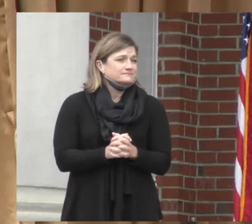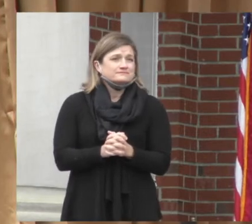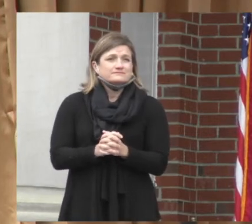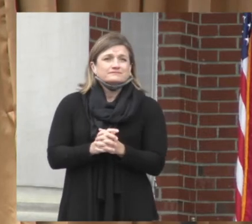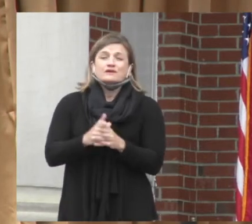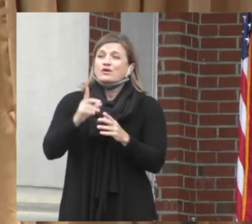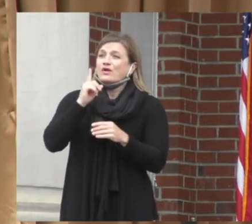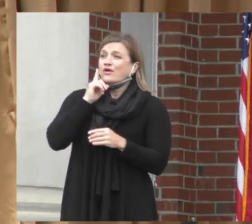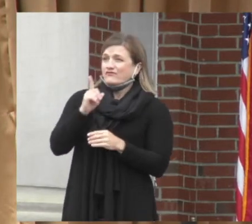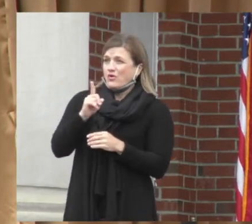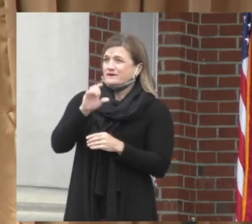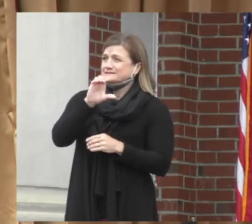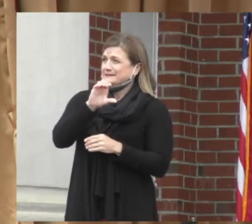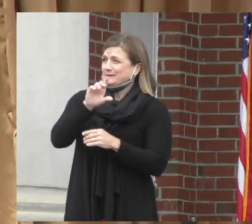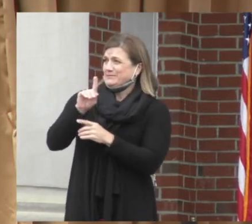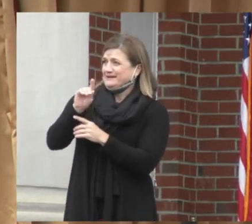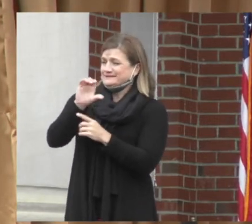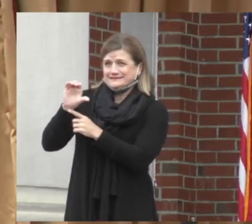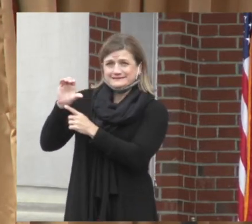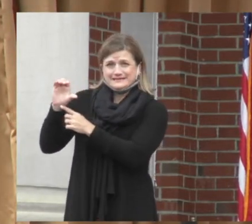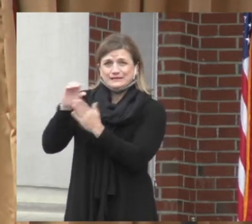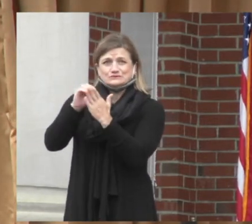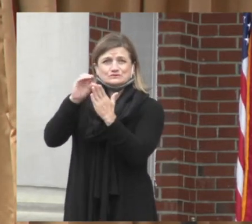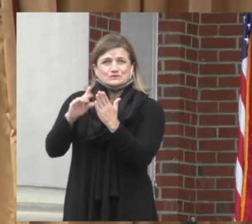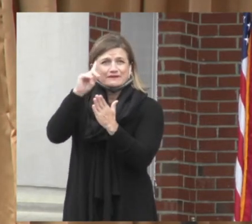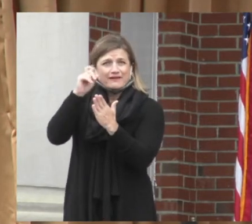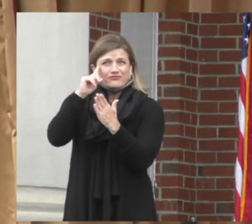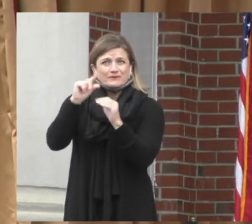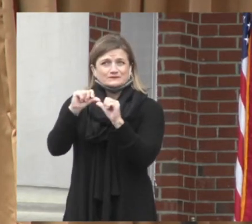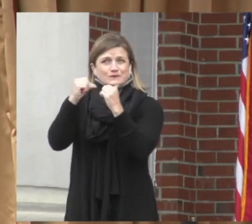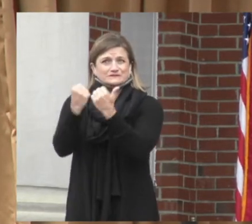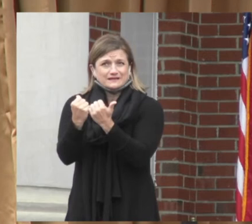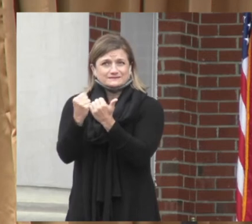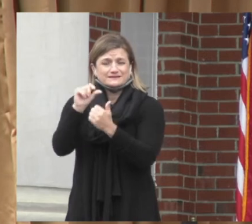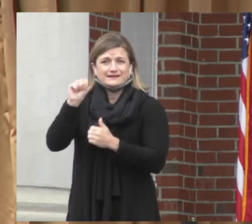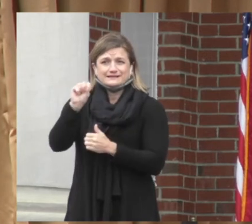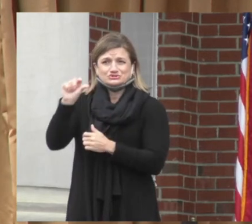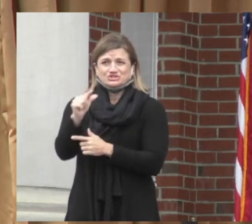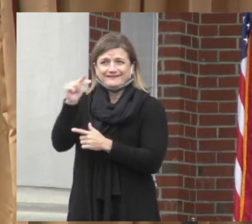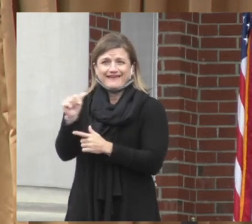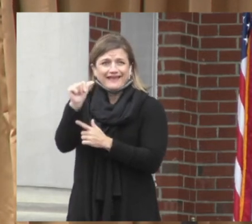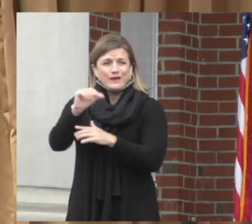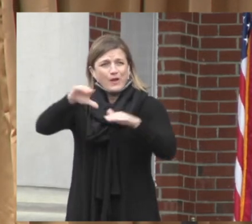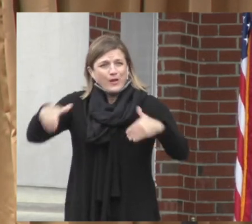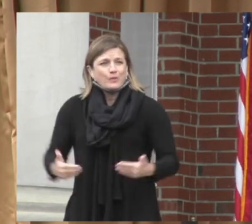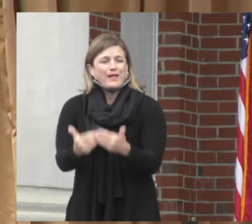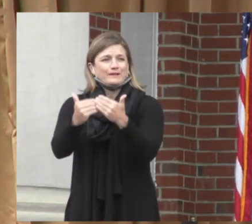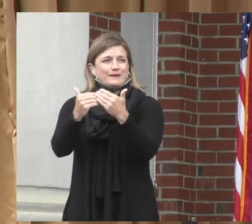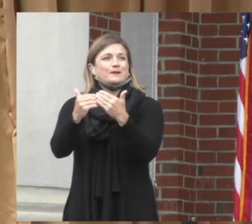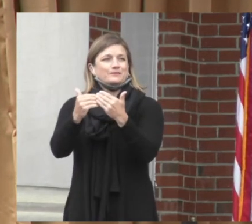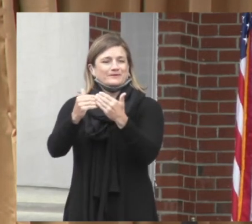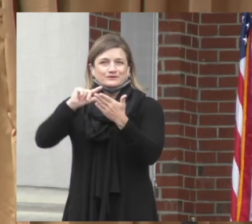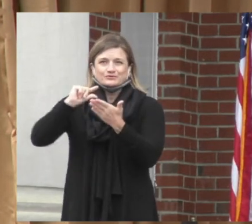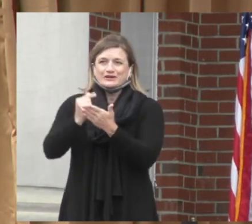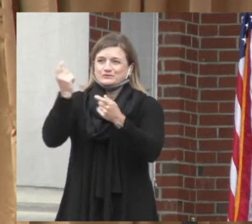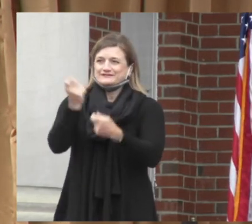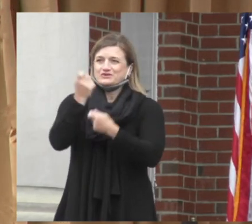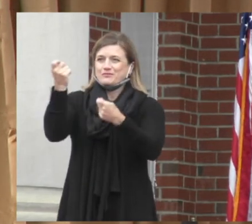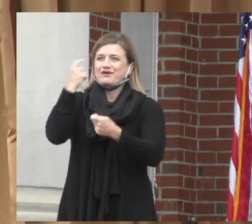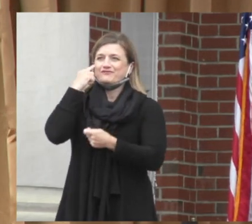On behalf of Central Piedmont Student Government Association, welcome to the 2021 commencement